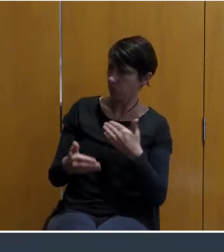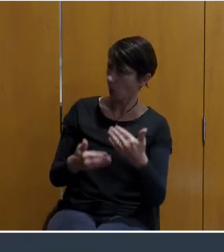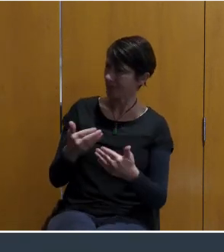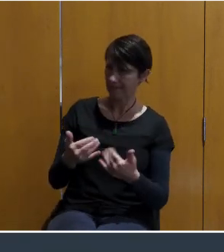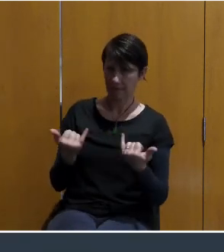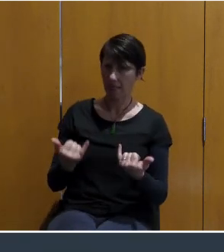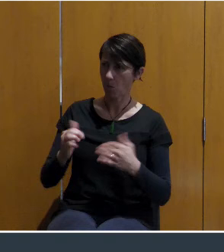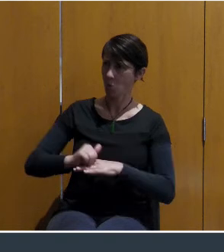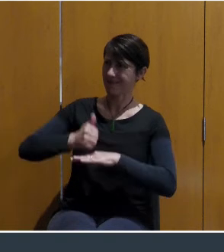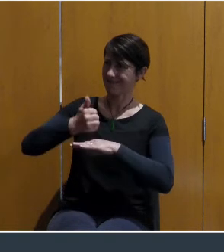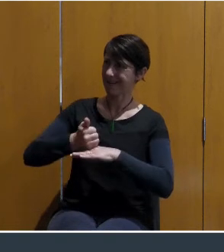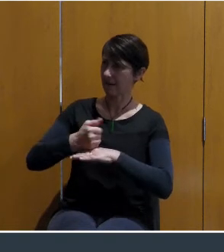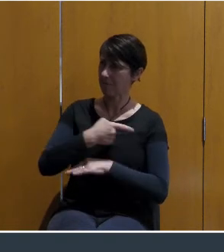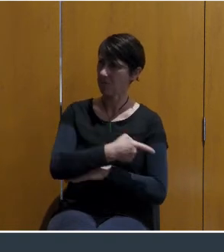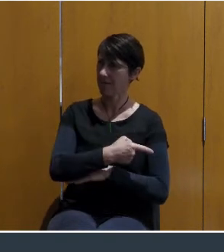as this?